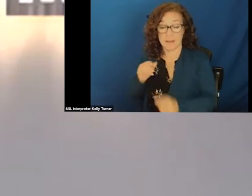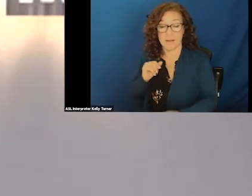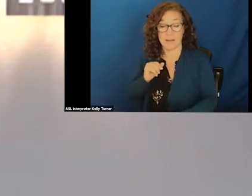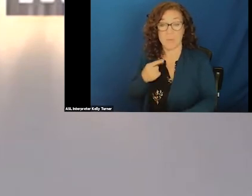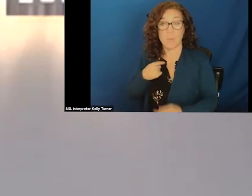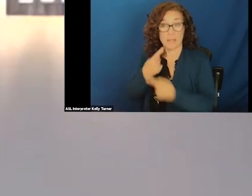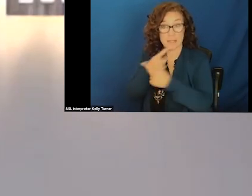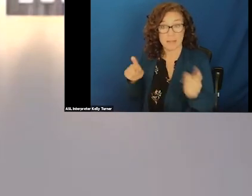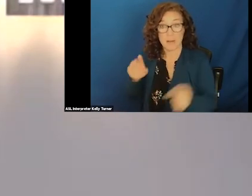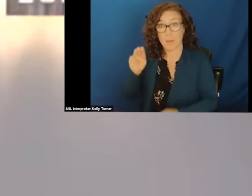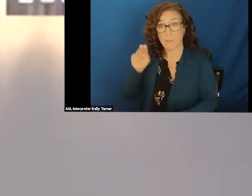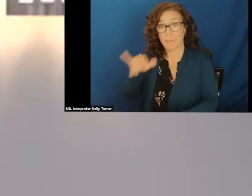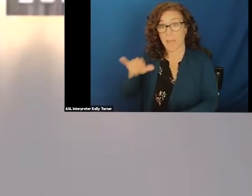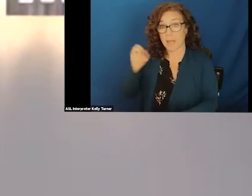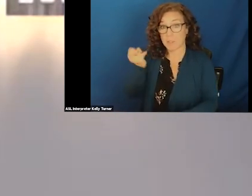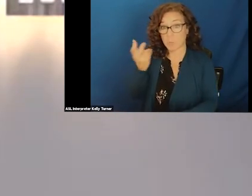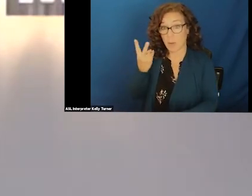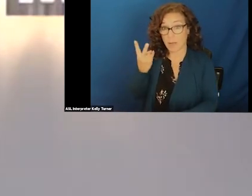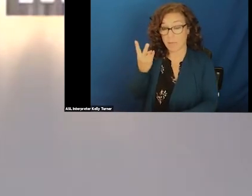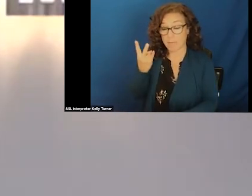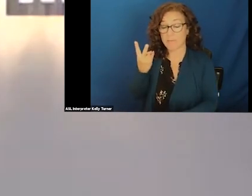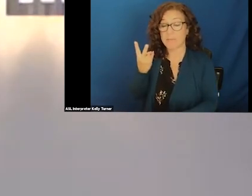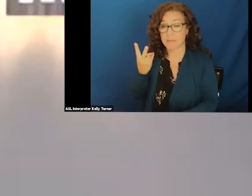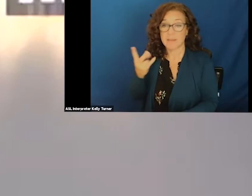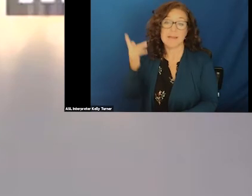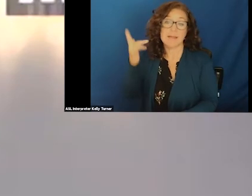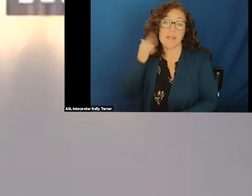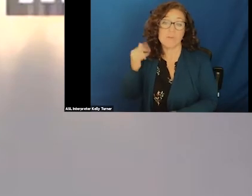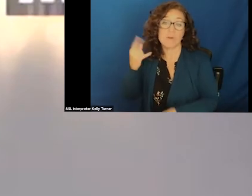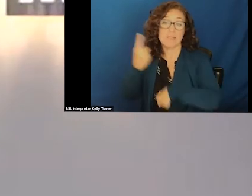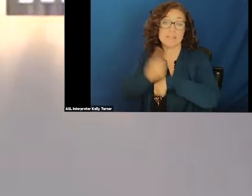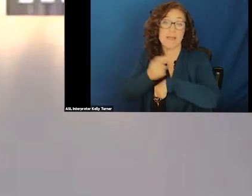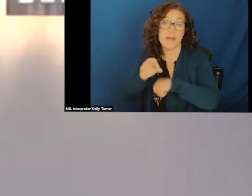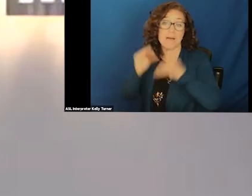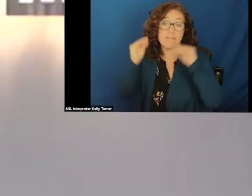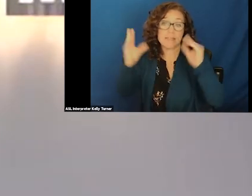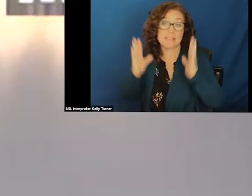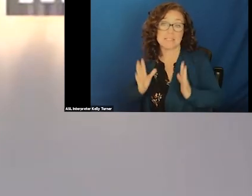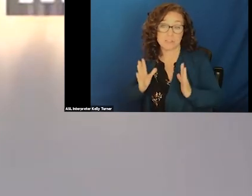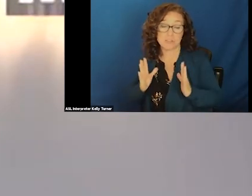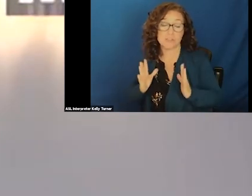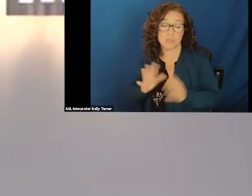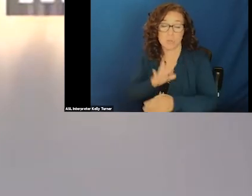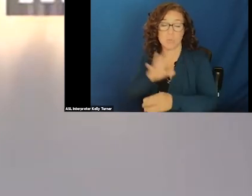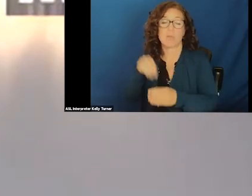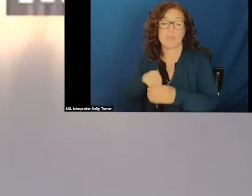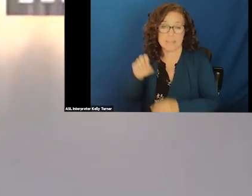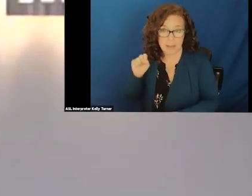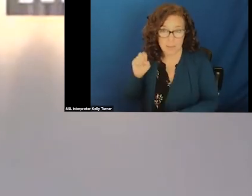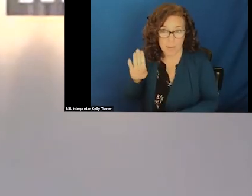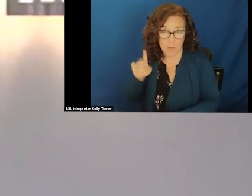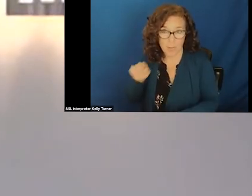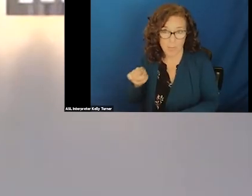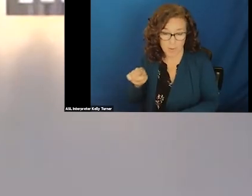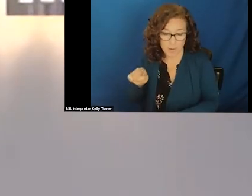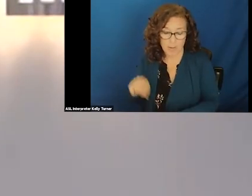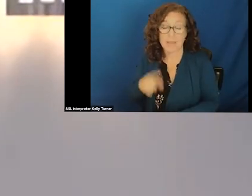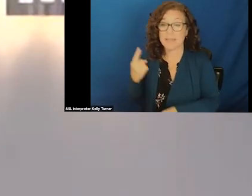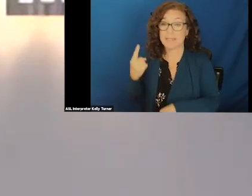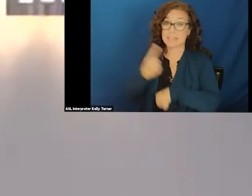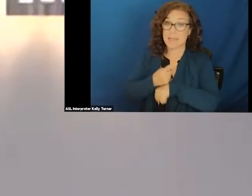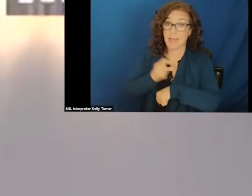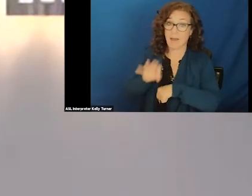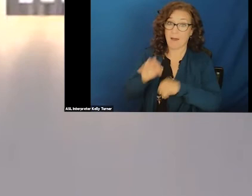in the Santa Barbara Unified School District. Day of the Teacher arose out of legislation co-sponsored by the California